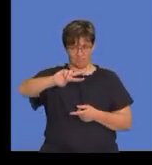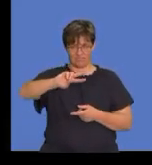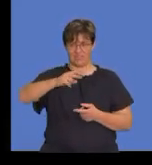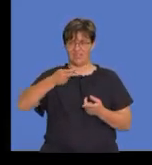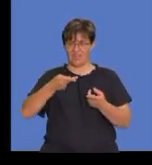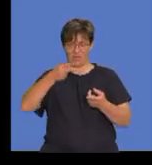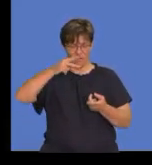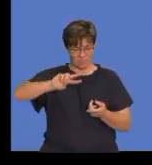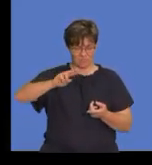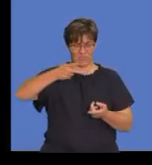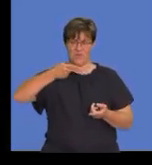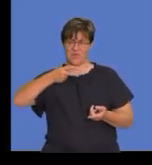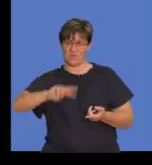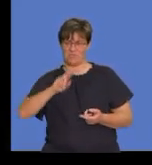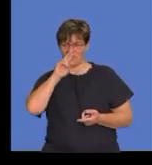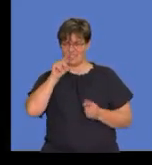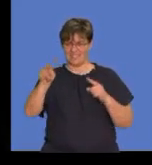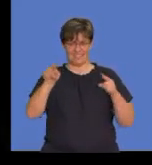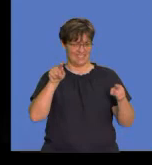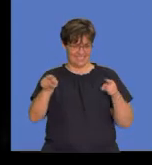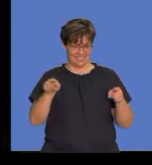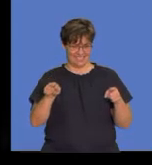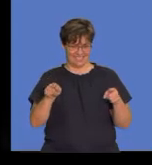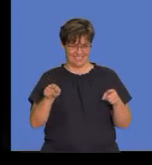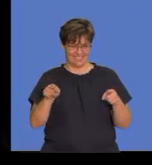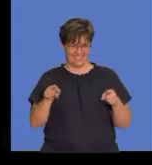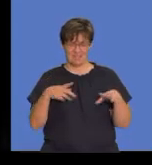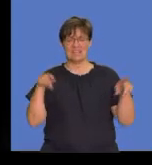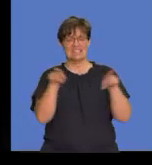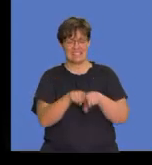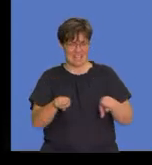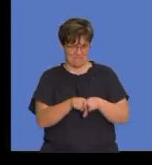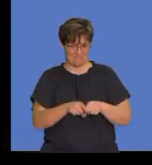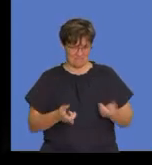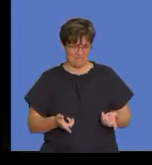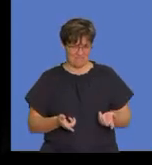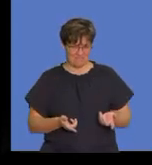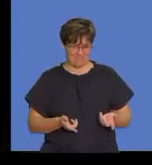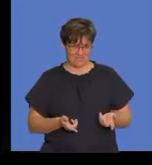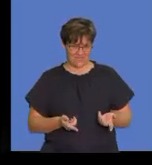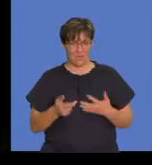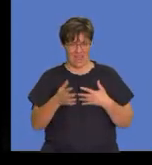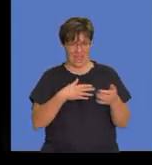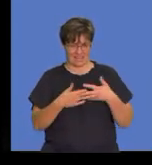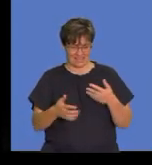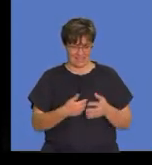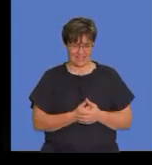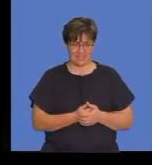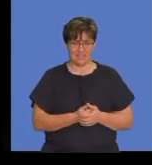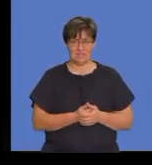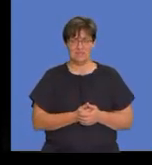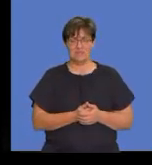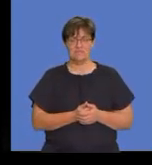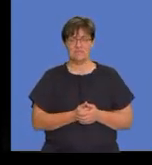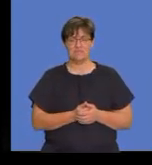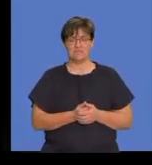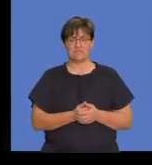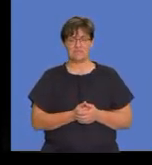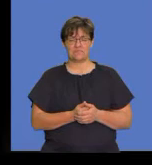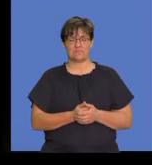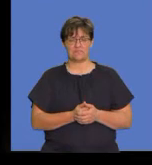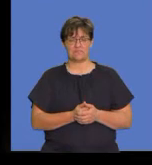the denominator. Adjacent is the numerator, there it's the denominator. But it's still the same things that we are dealing with